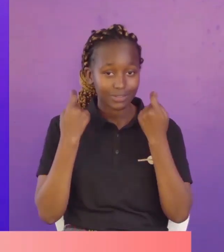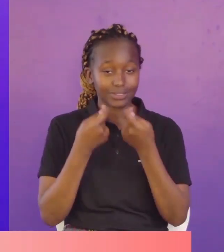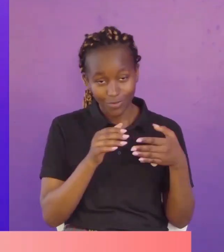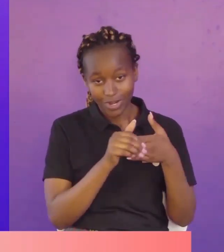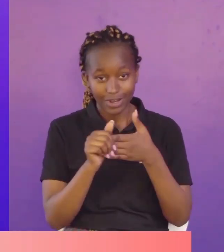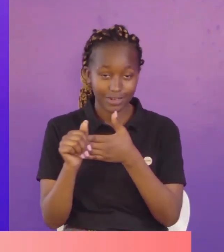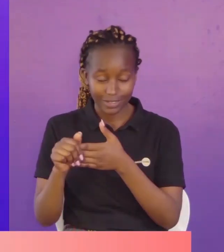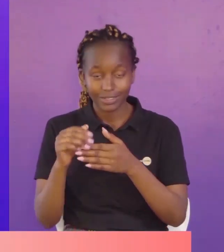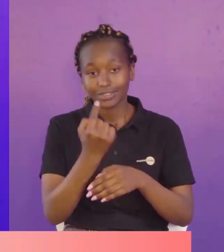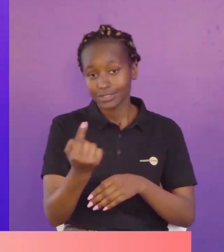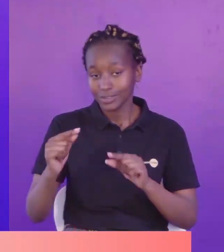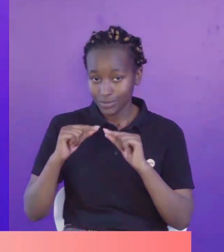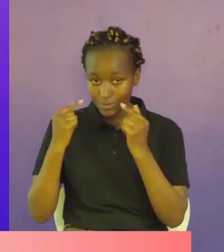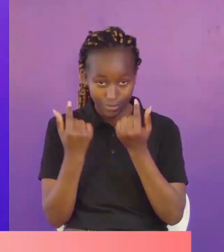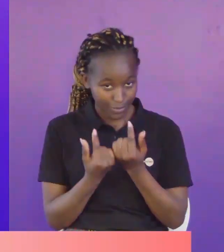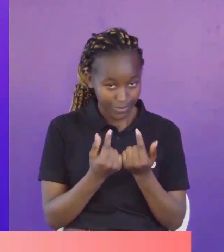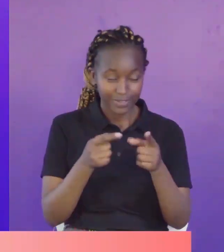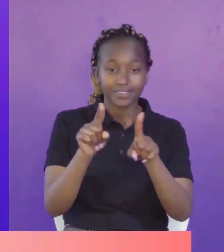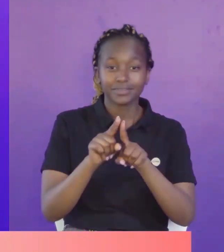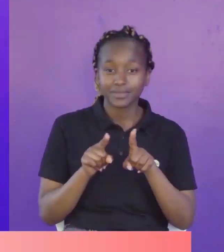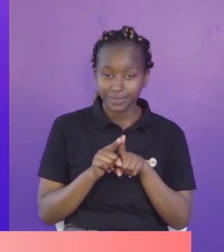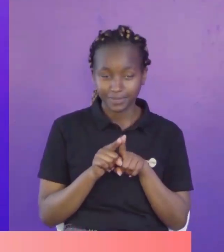leading every group. But of course,